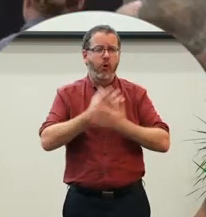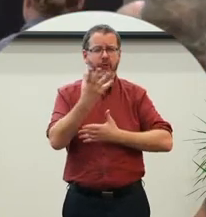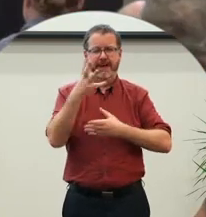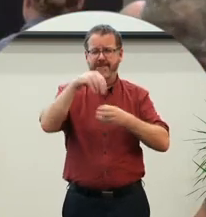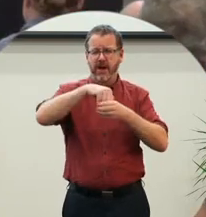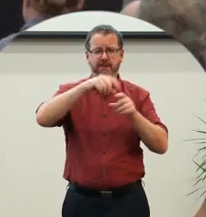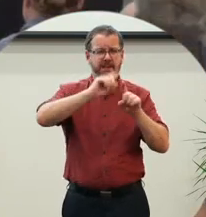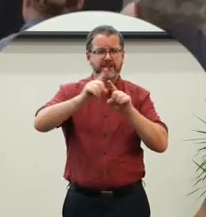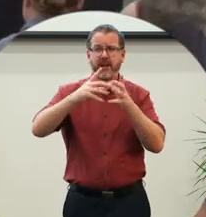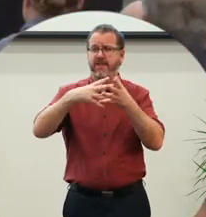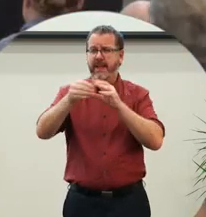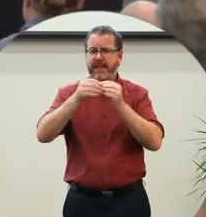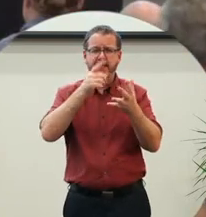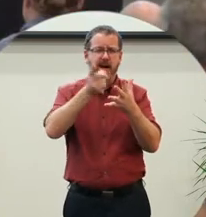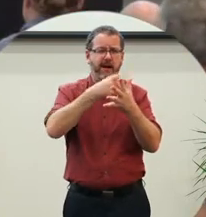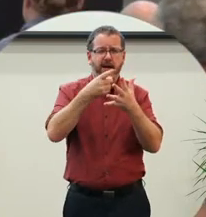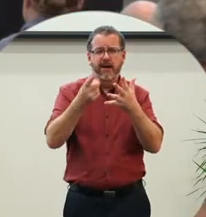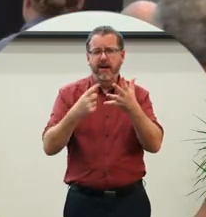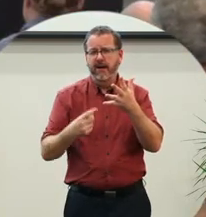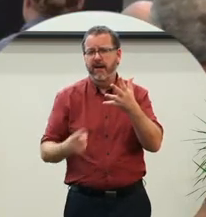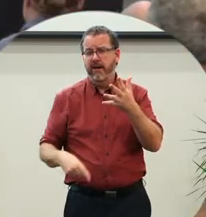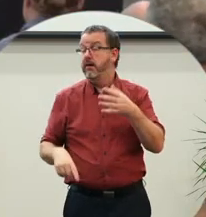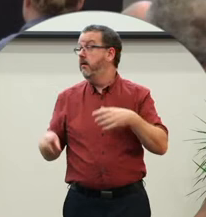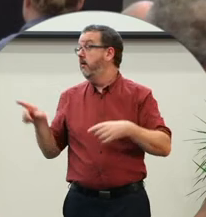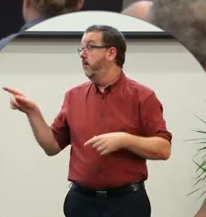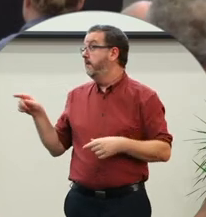It's a remarkable story. There's so many strands.